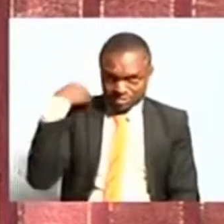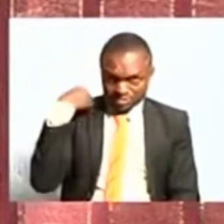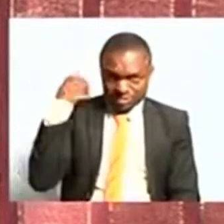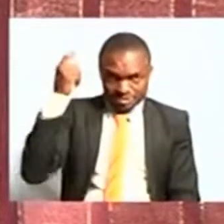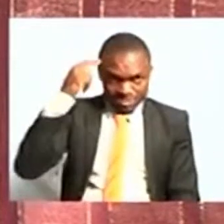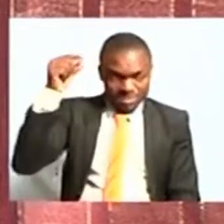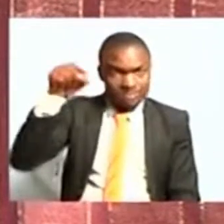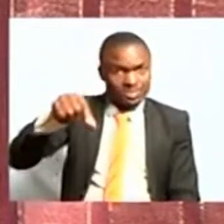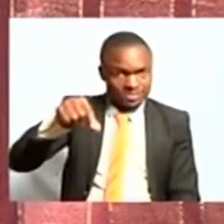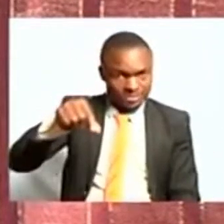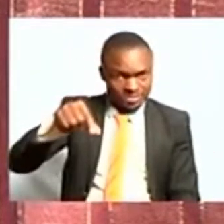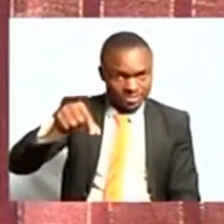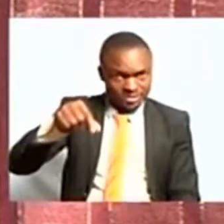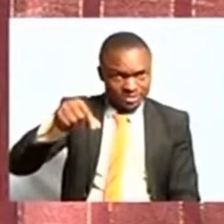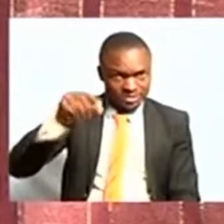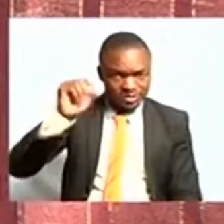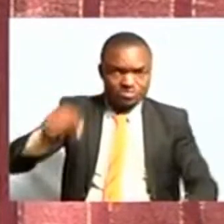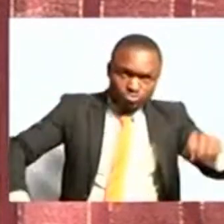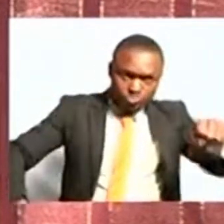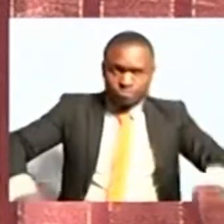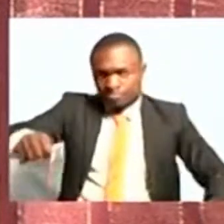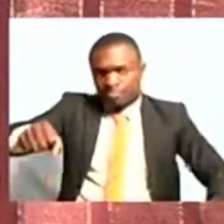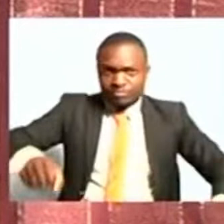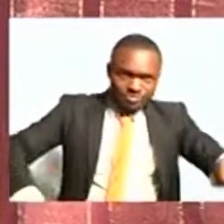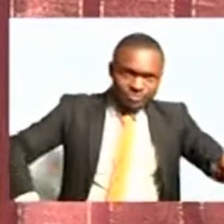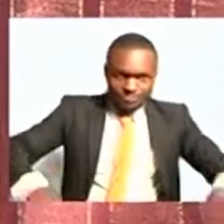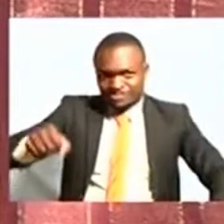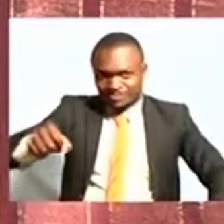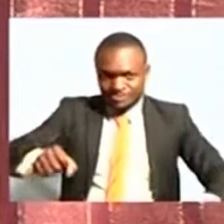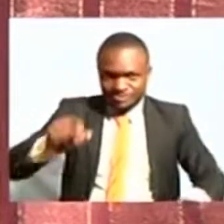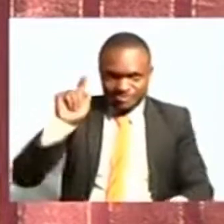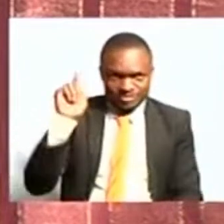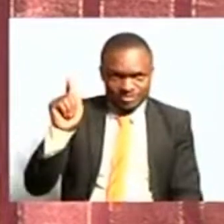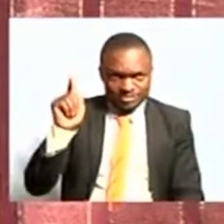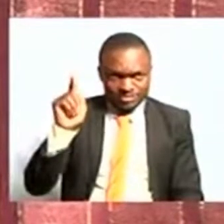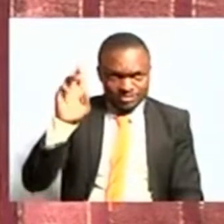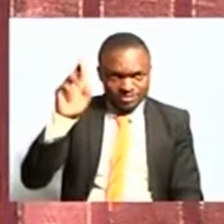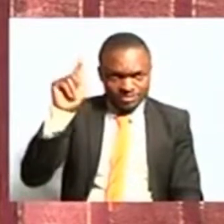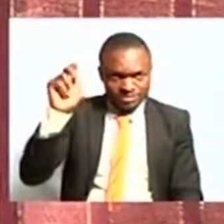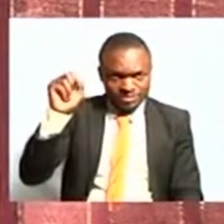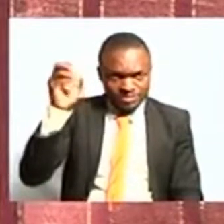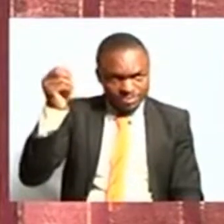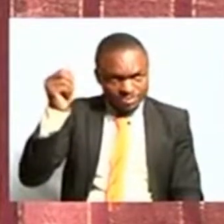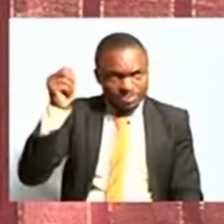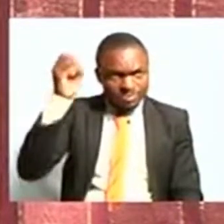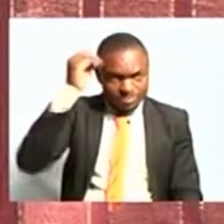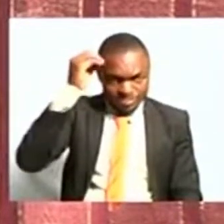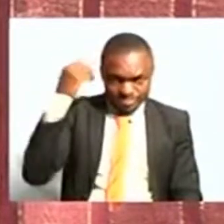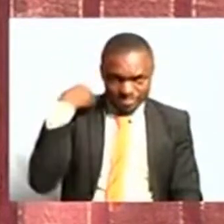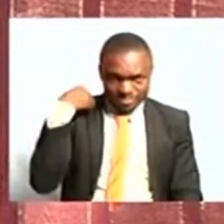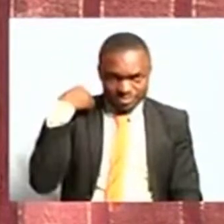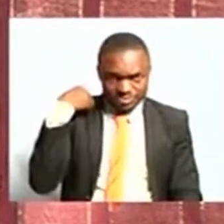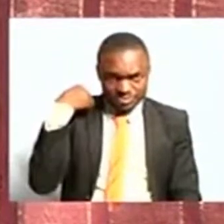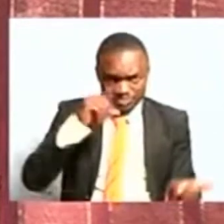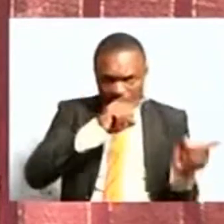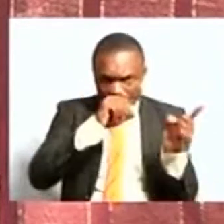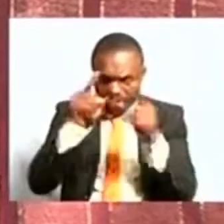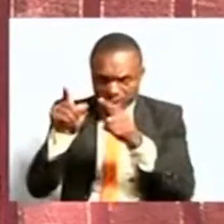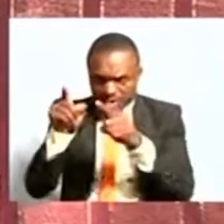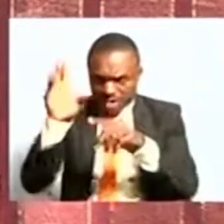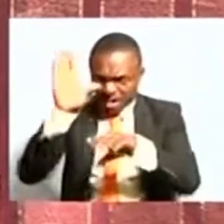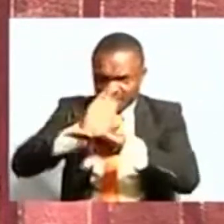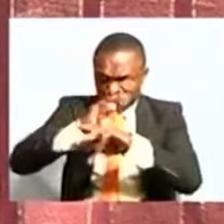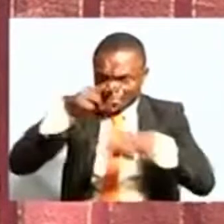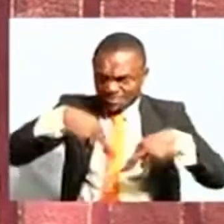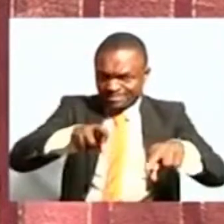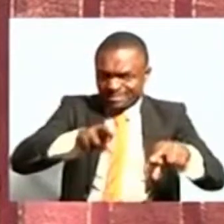office. We'll march from Didan Kimati, Ratsa office, through Church Road and